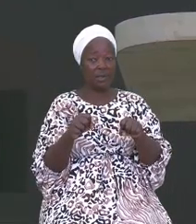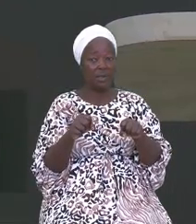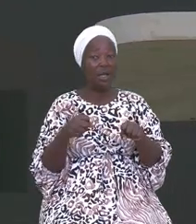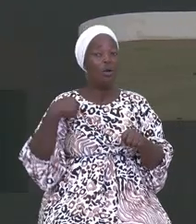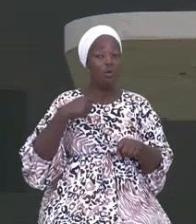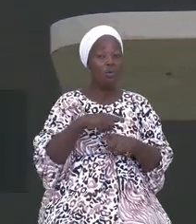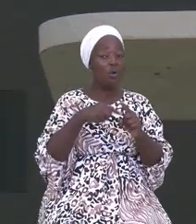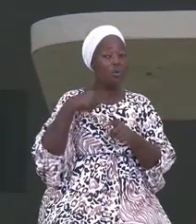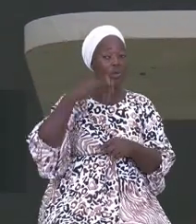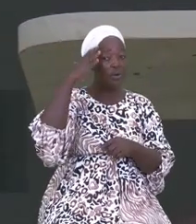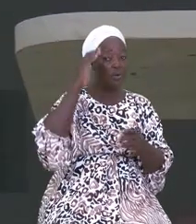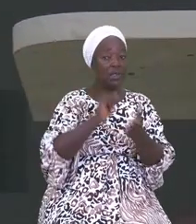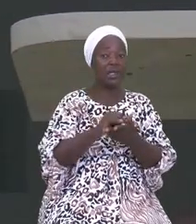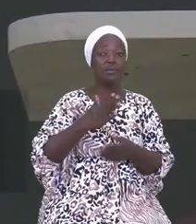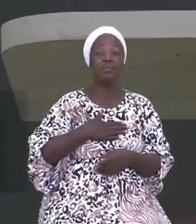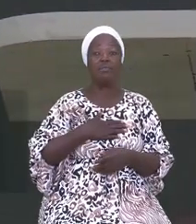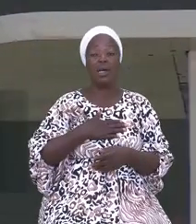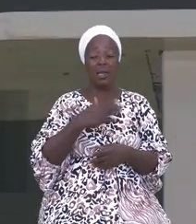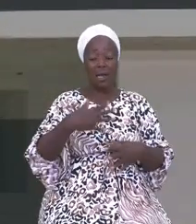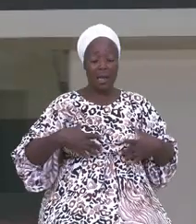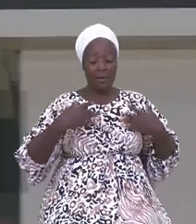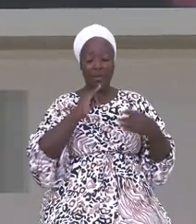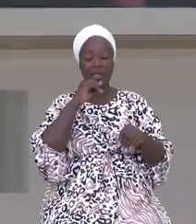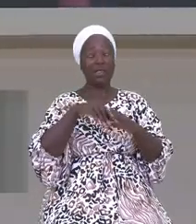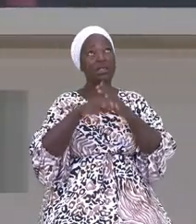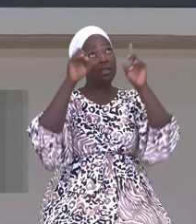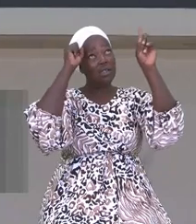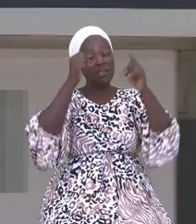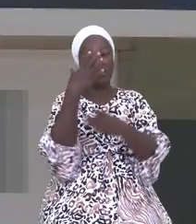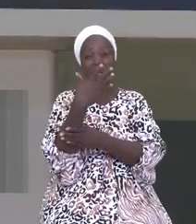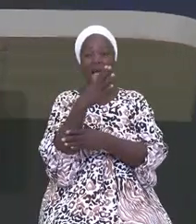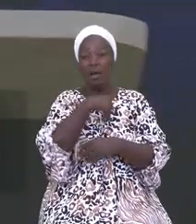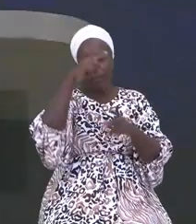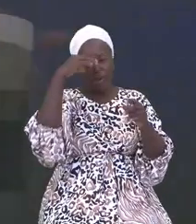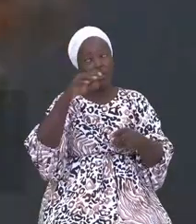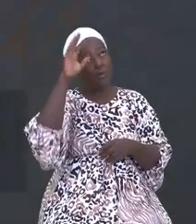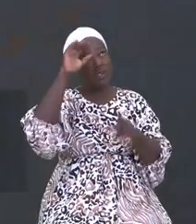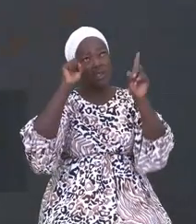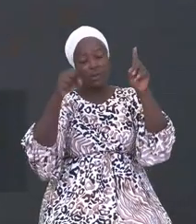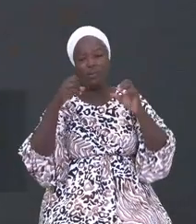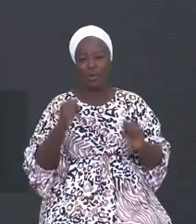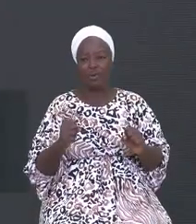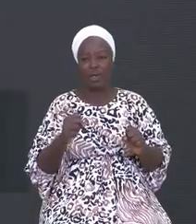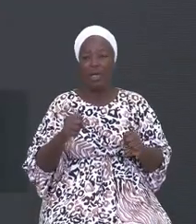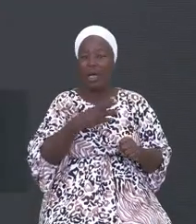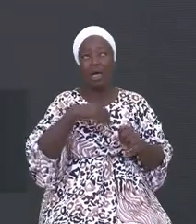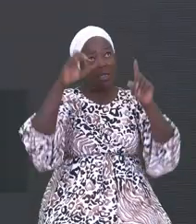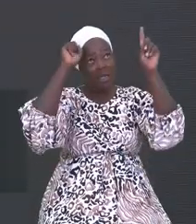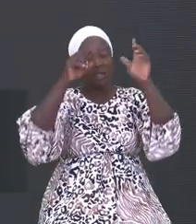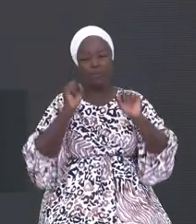my life is in his hand, and because his power can do all